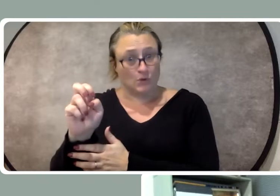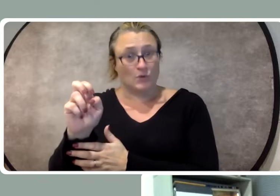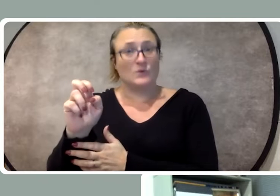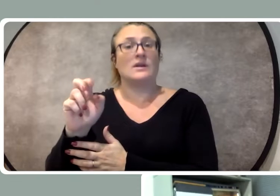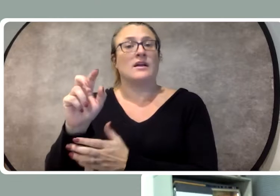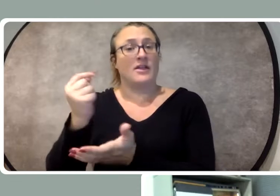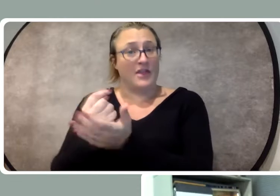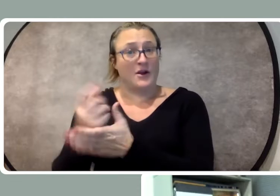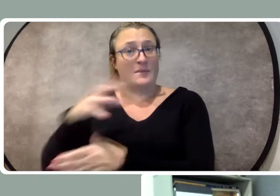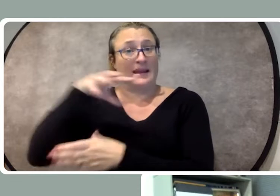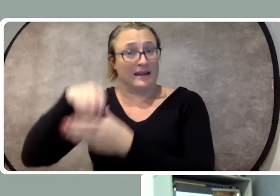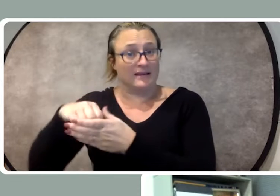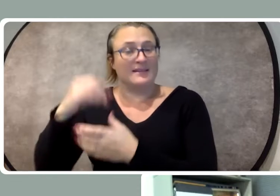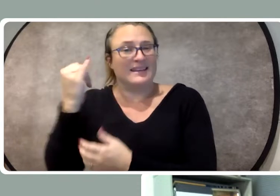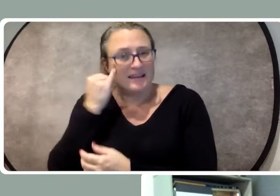positive.